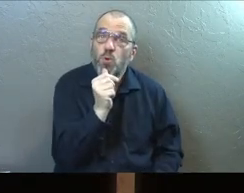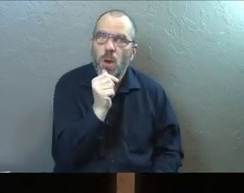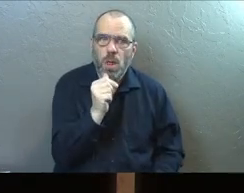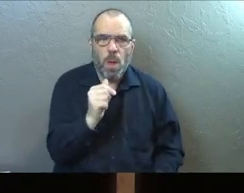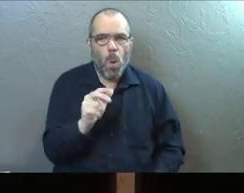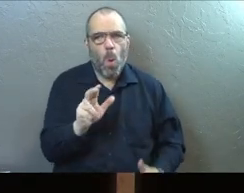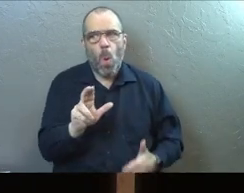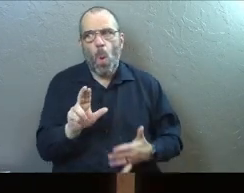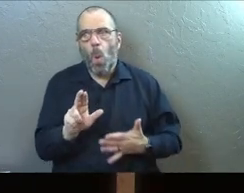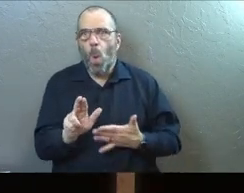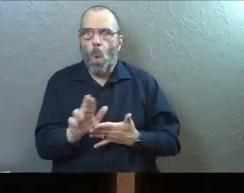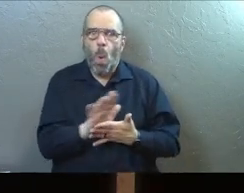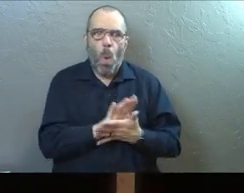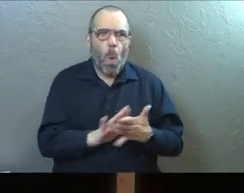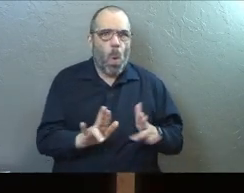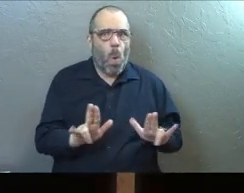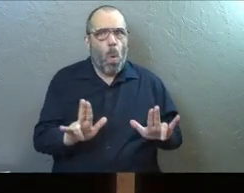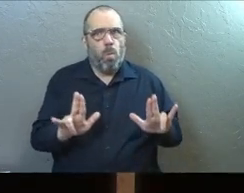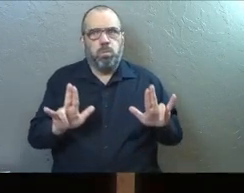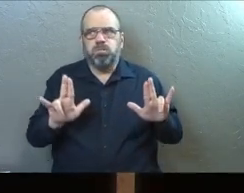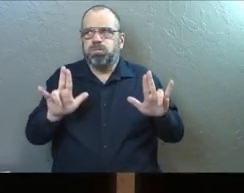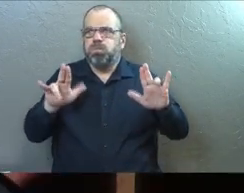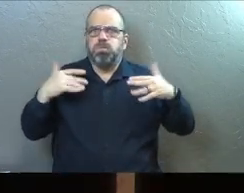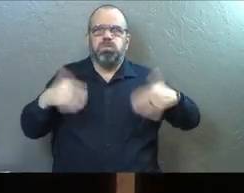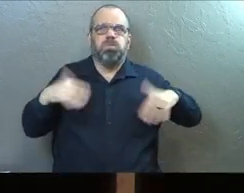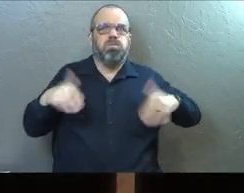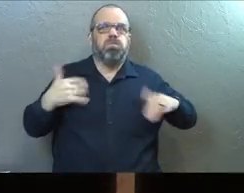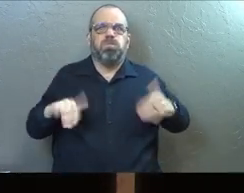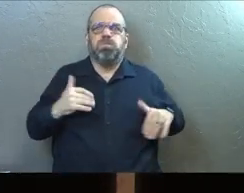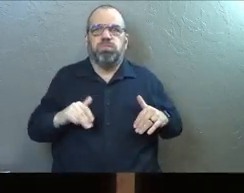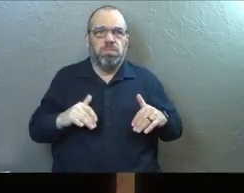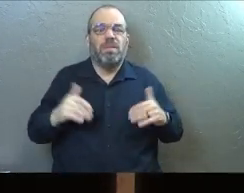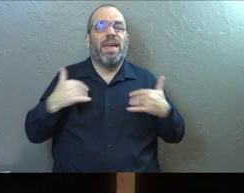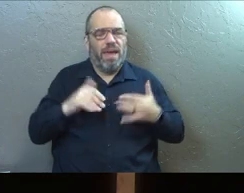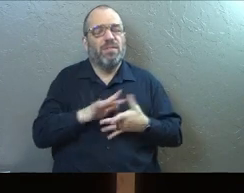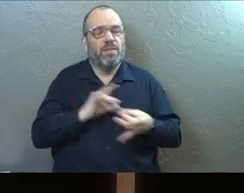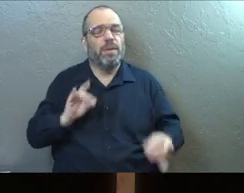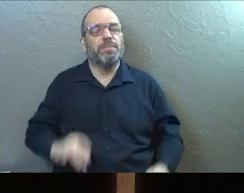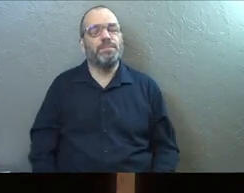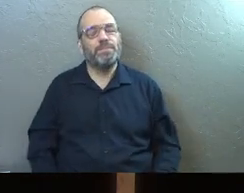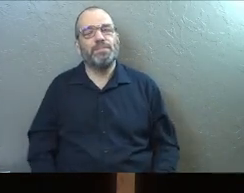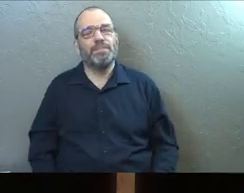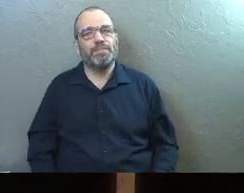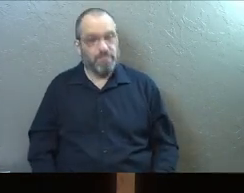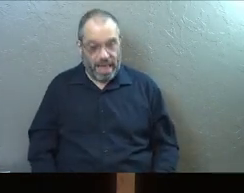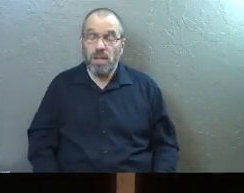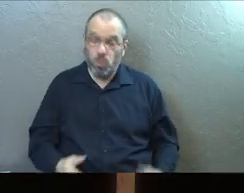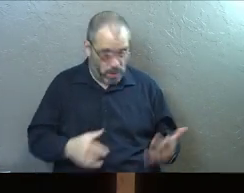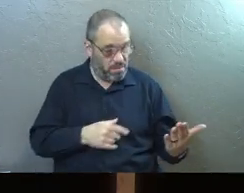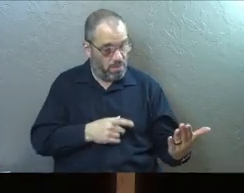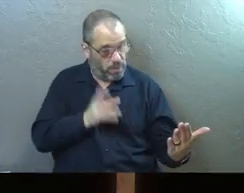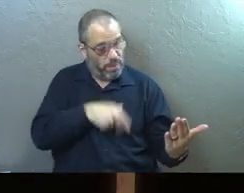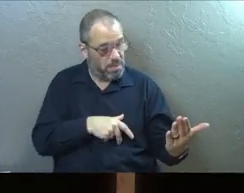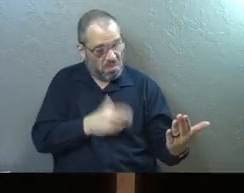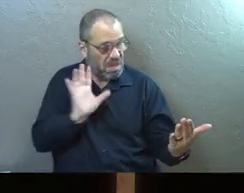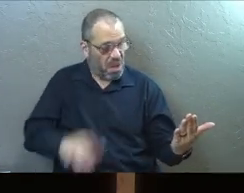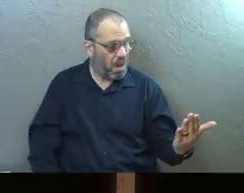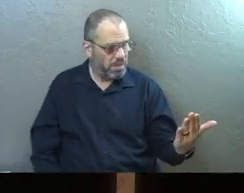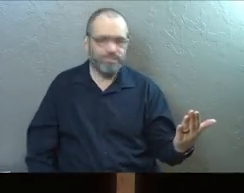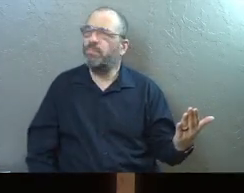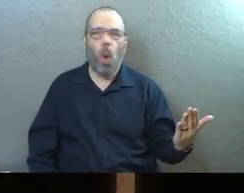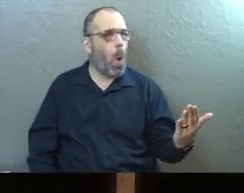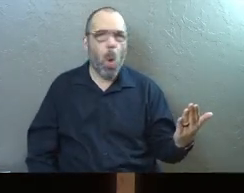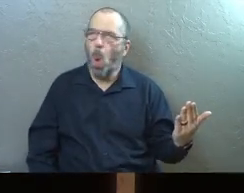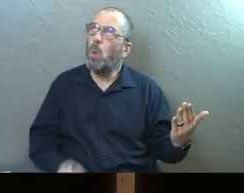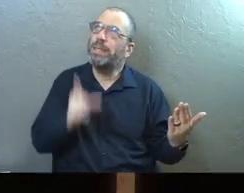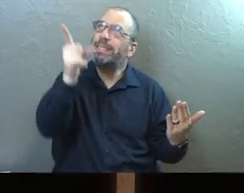holy. And that the ultra holy, yeah, they'd all get the Spirit. That's what they guessed was going to happen. But God